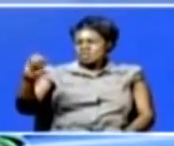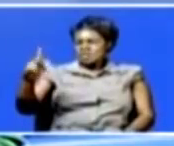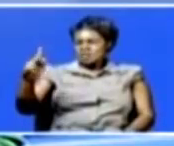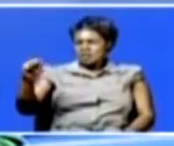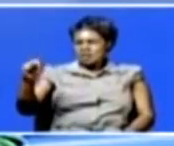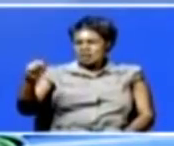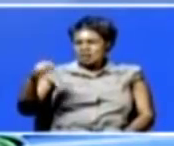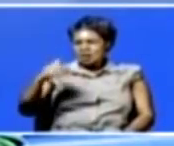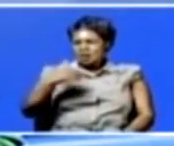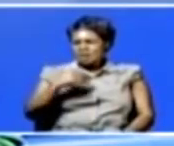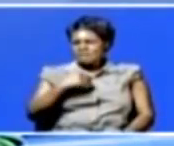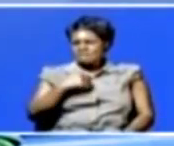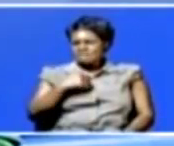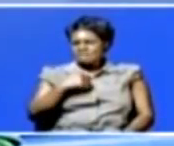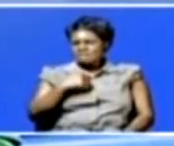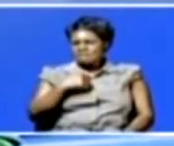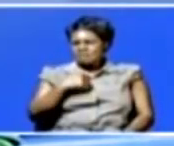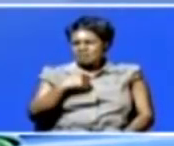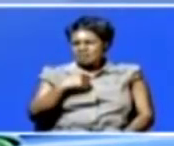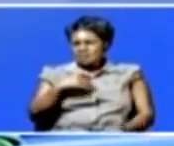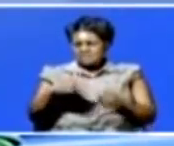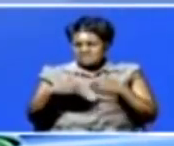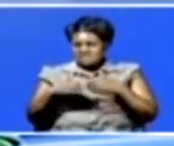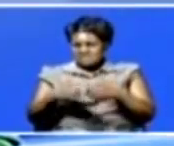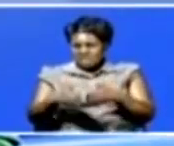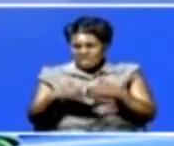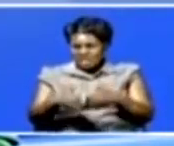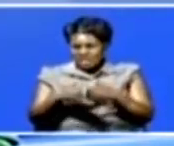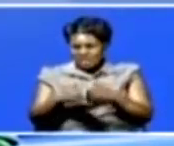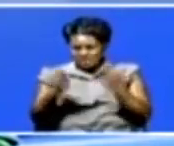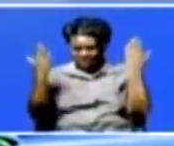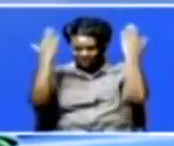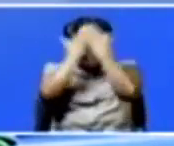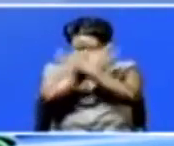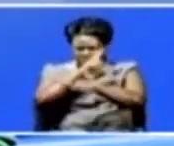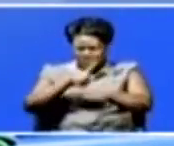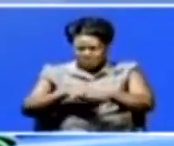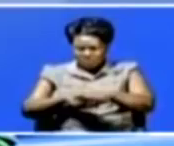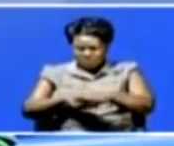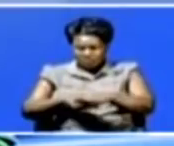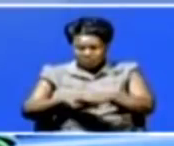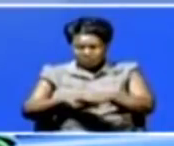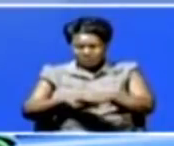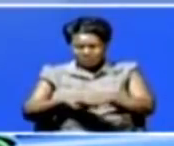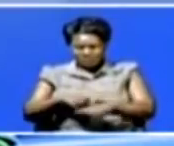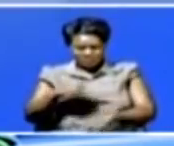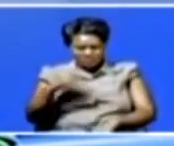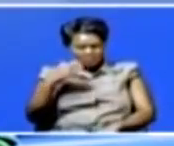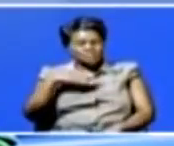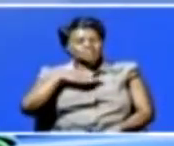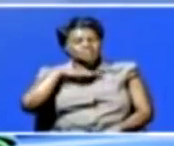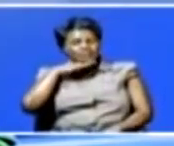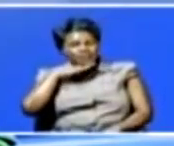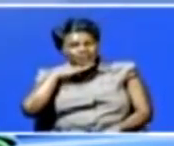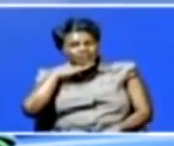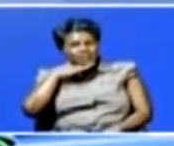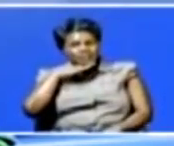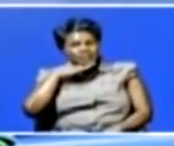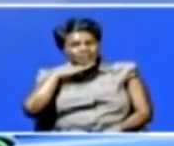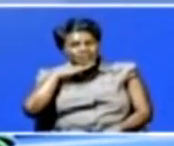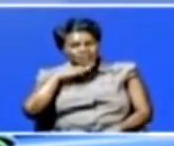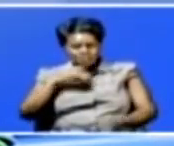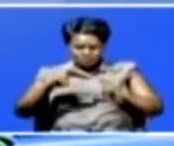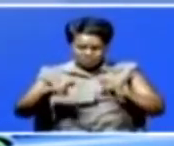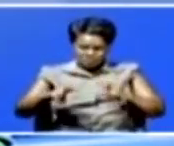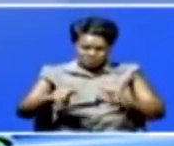Joseph Irungu having had sexual intercourse on the night she died, or a rape incident occurred that night.